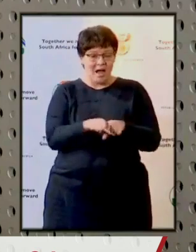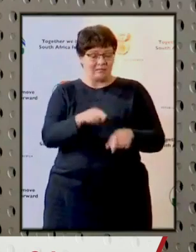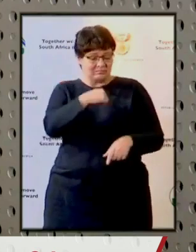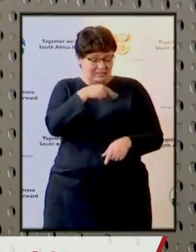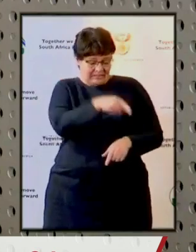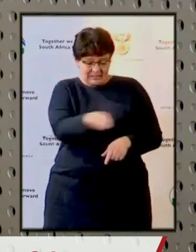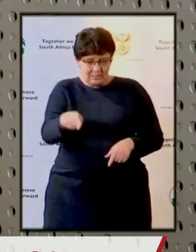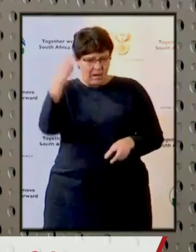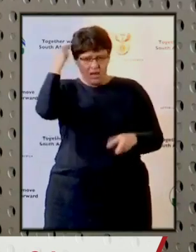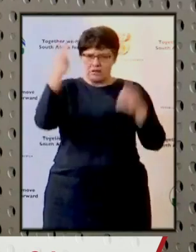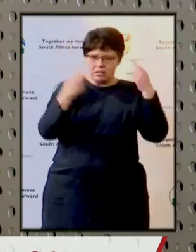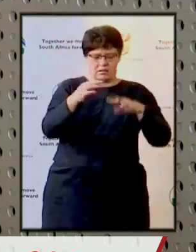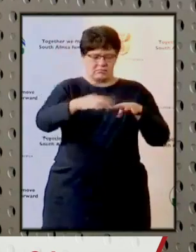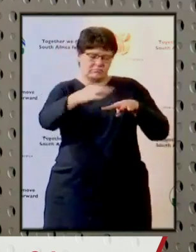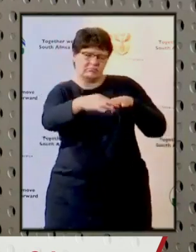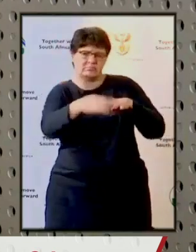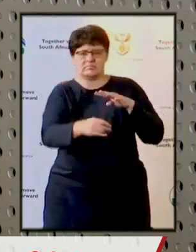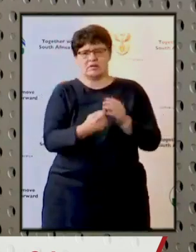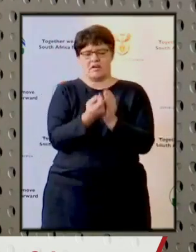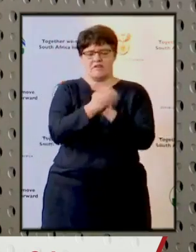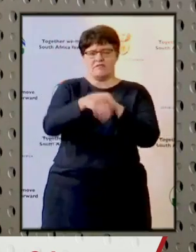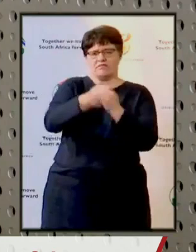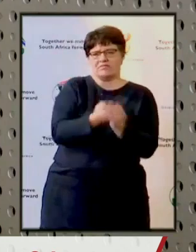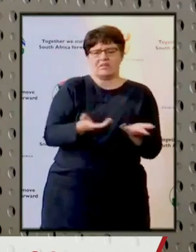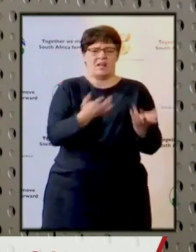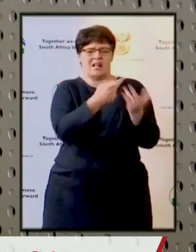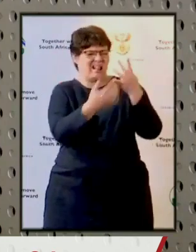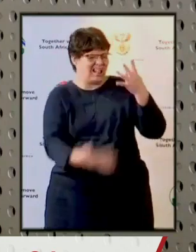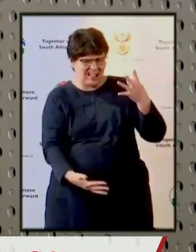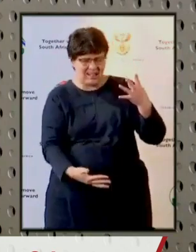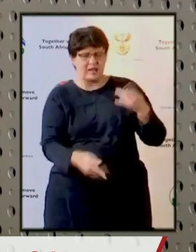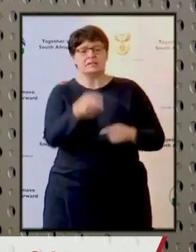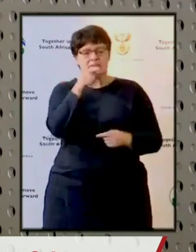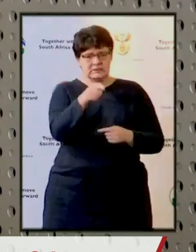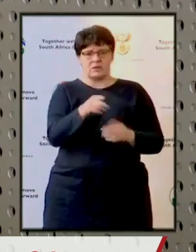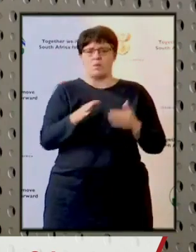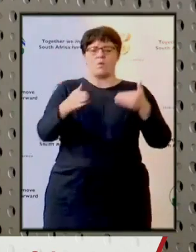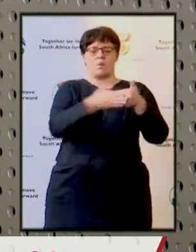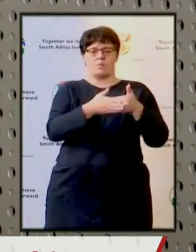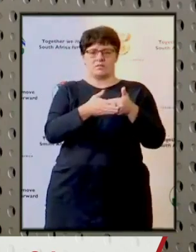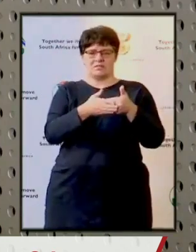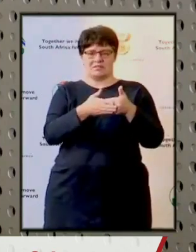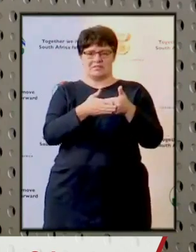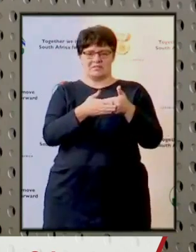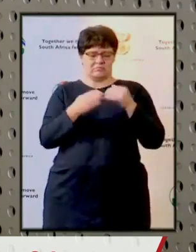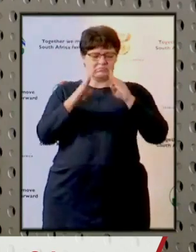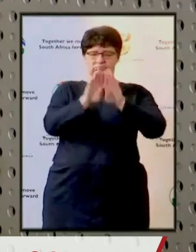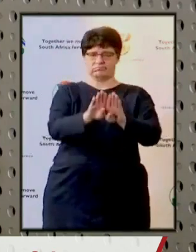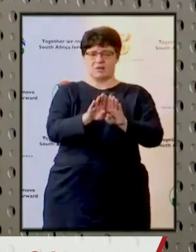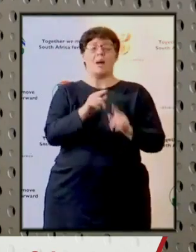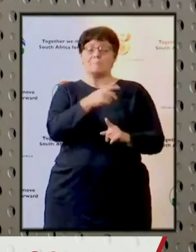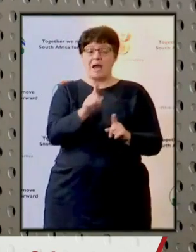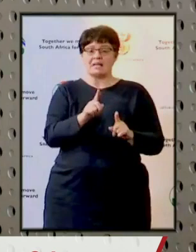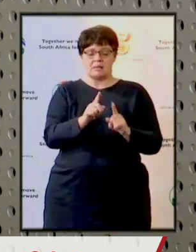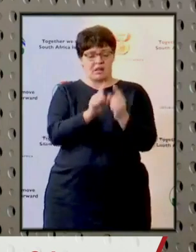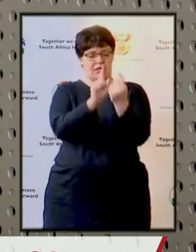services, hairdressing, manicure, pedicure, the person is closed. There is no social